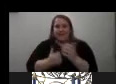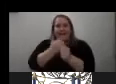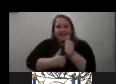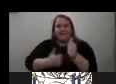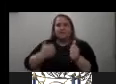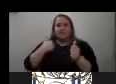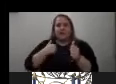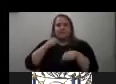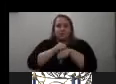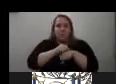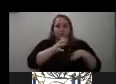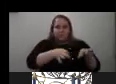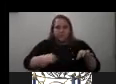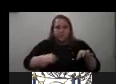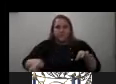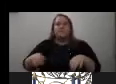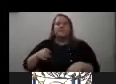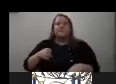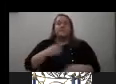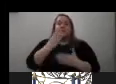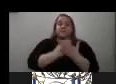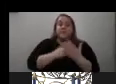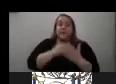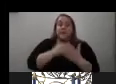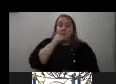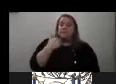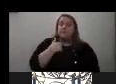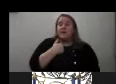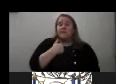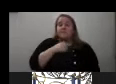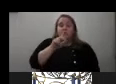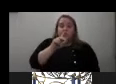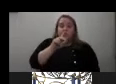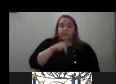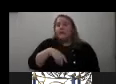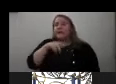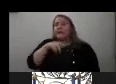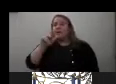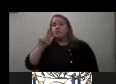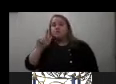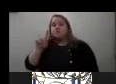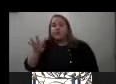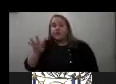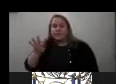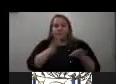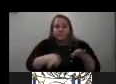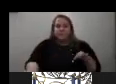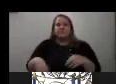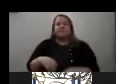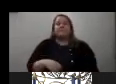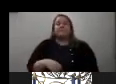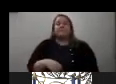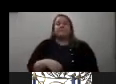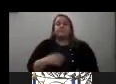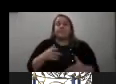girls, depending on, some of them have 23 or 24. What we did was we put the petals onto